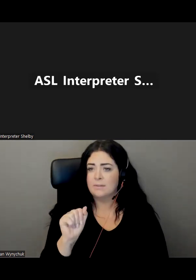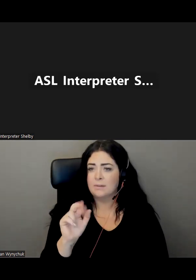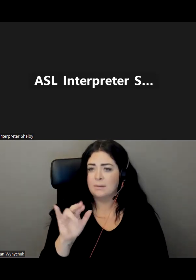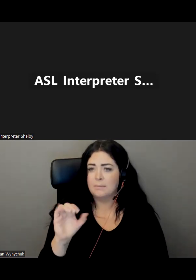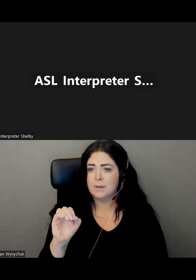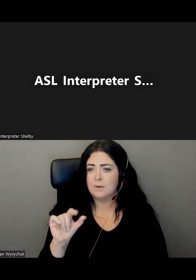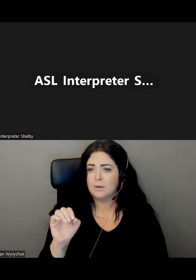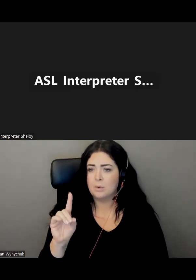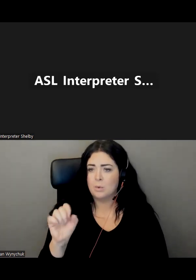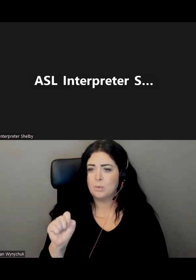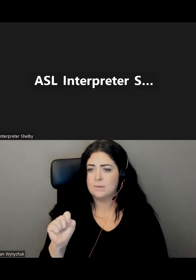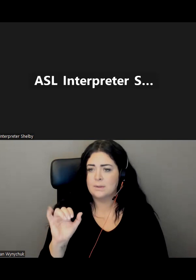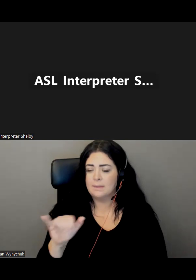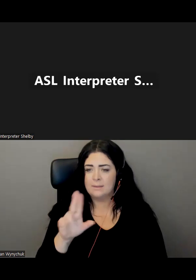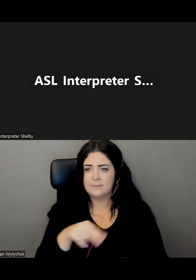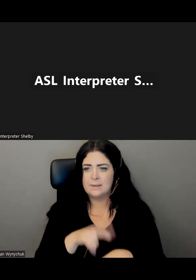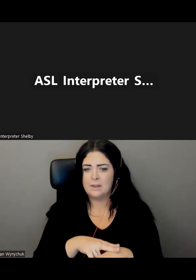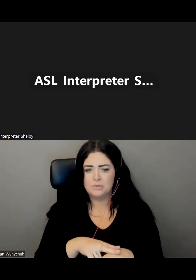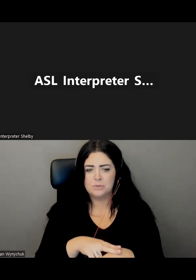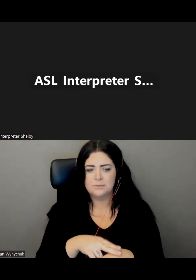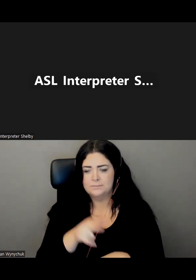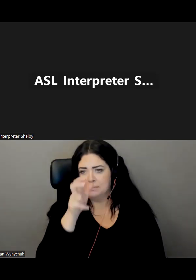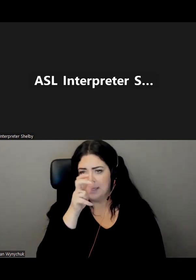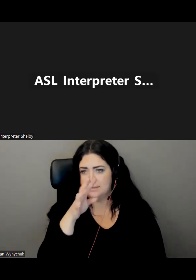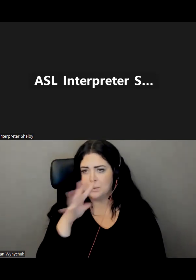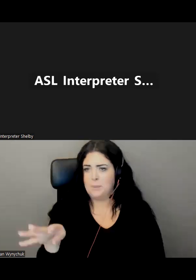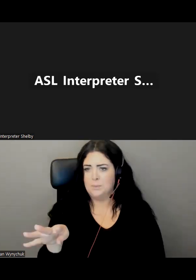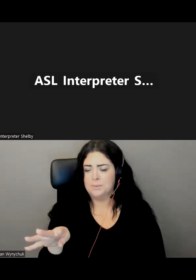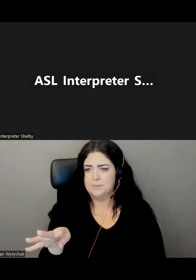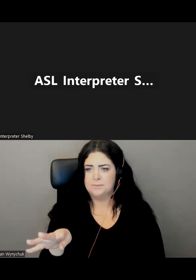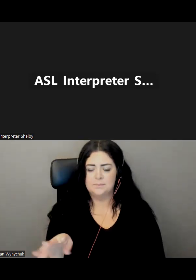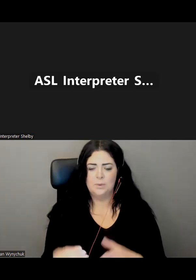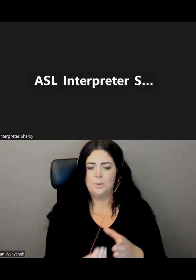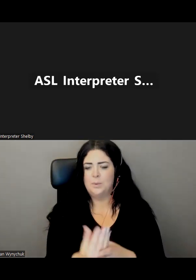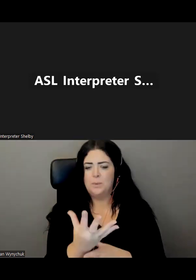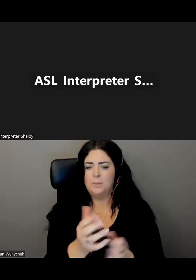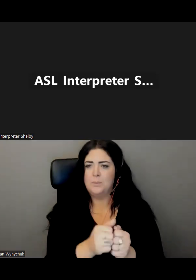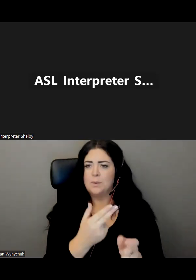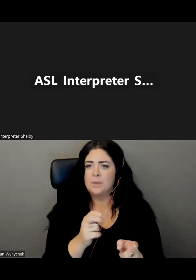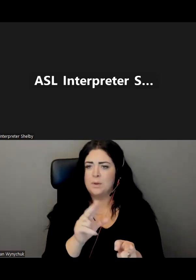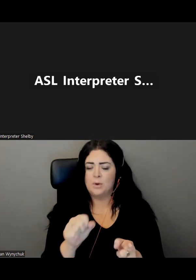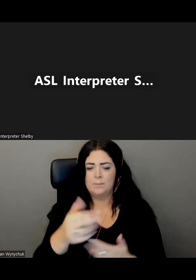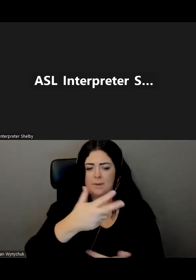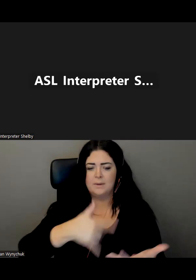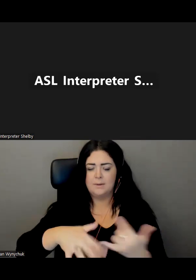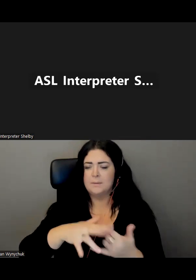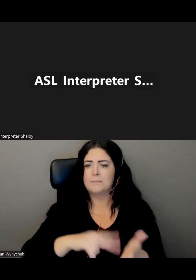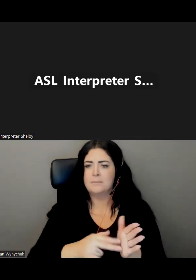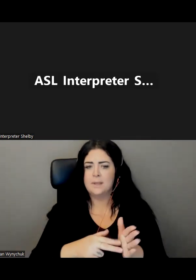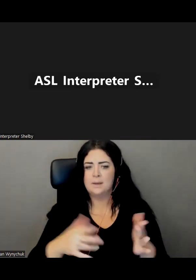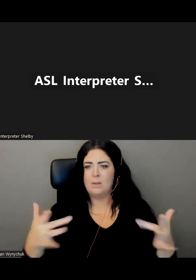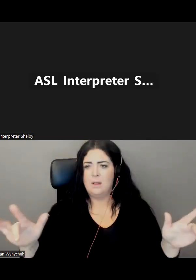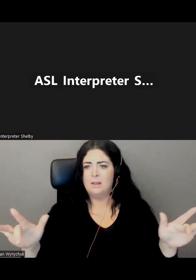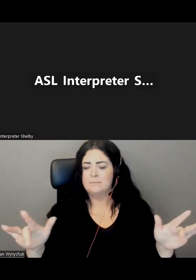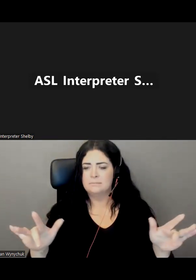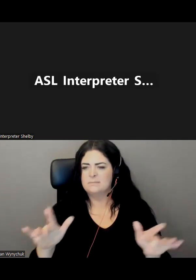a natural pest deterrent. So if you grow some of those amongst your flowers and your herbs, you'll actually notice there's a lot